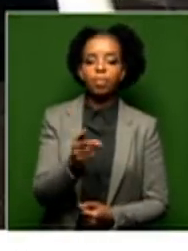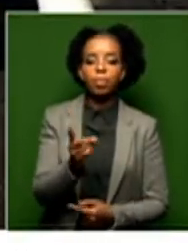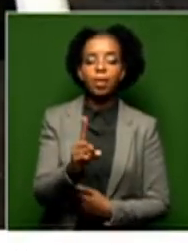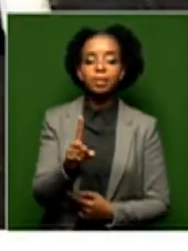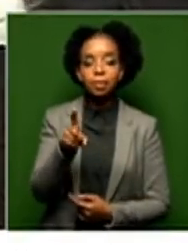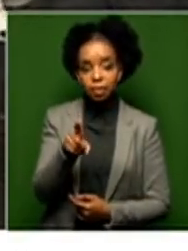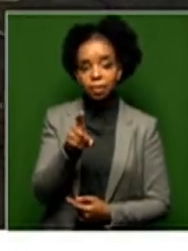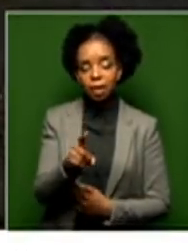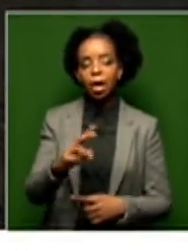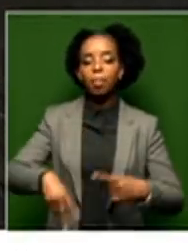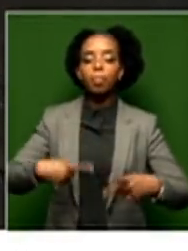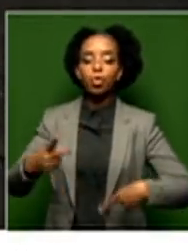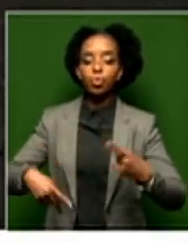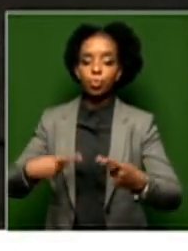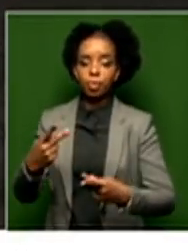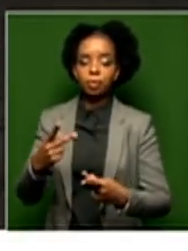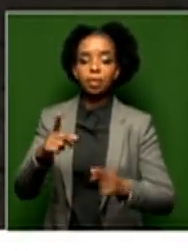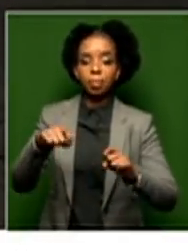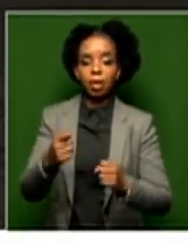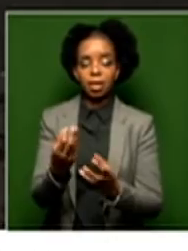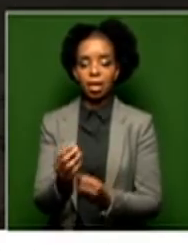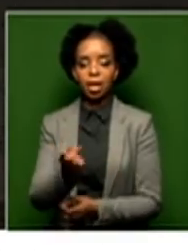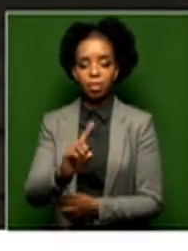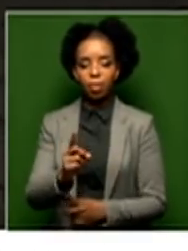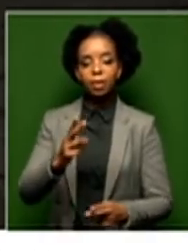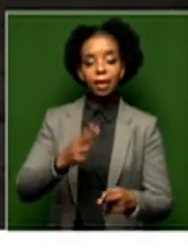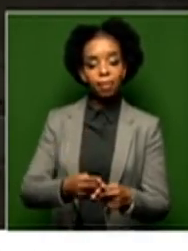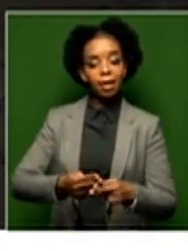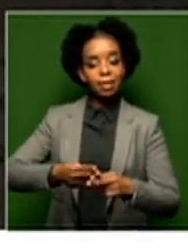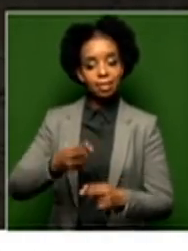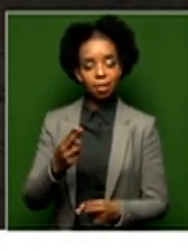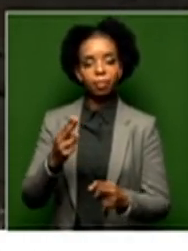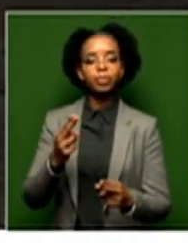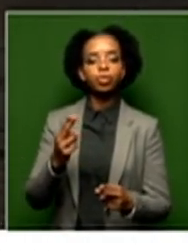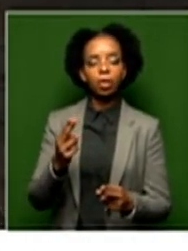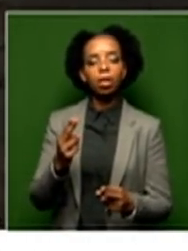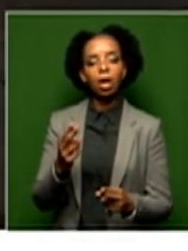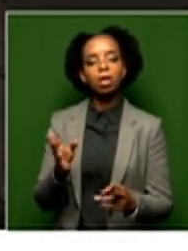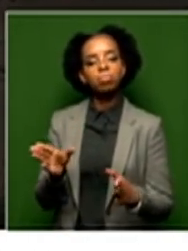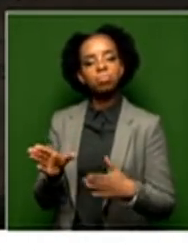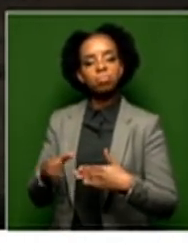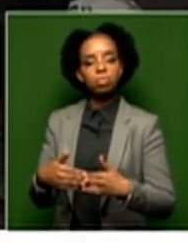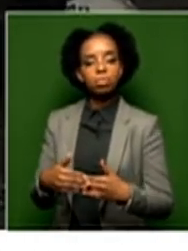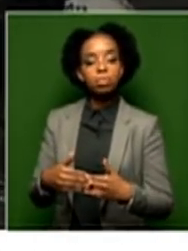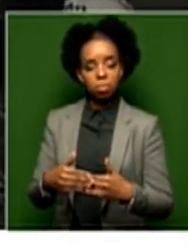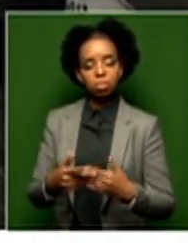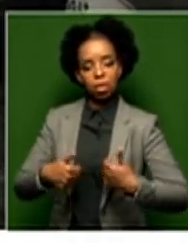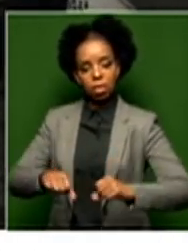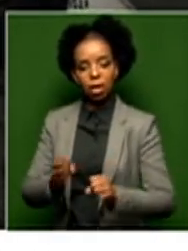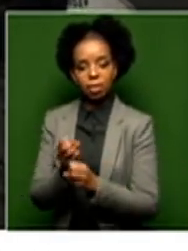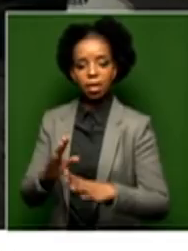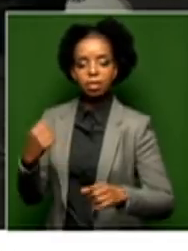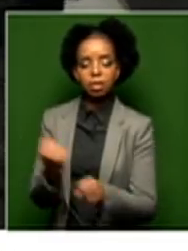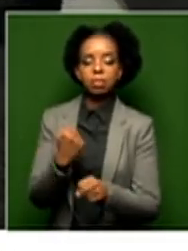be financial closure, and then construction has got to occur. And the time taken for